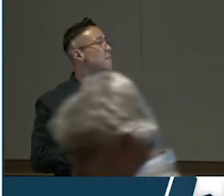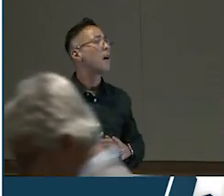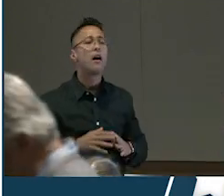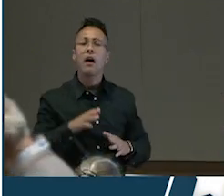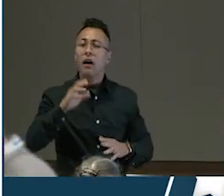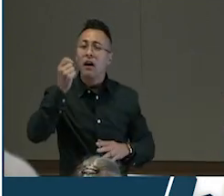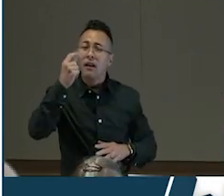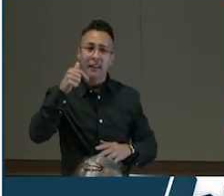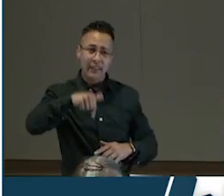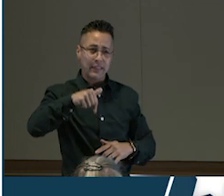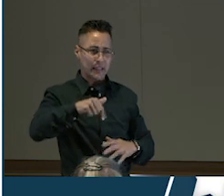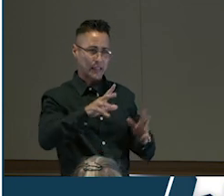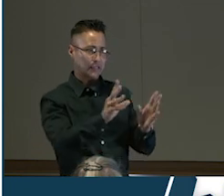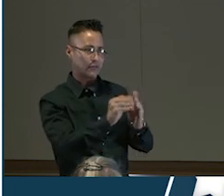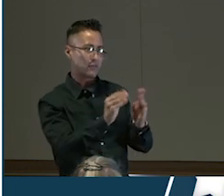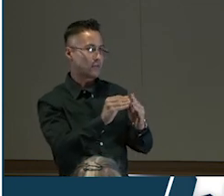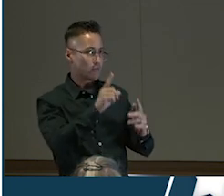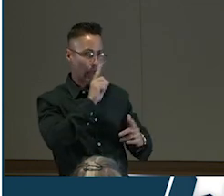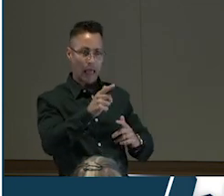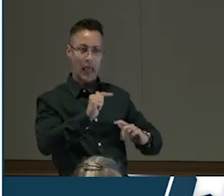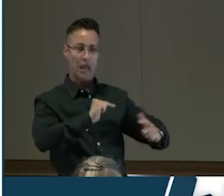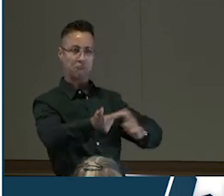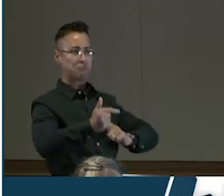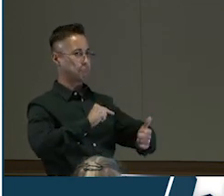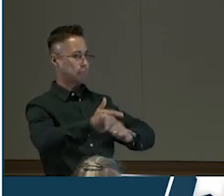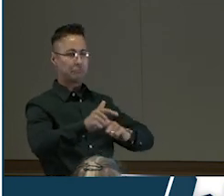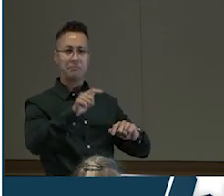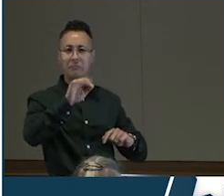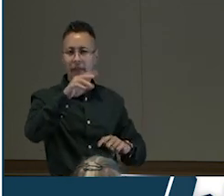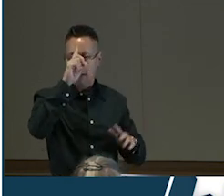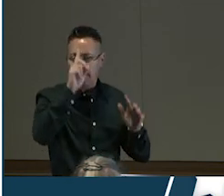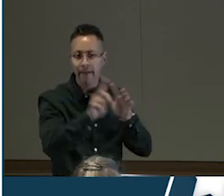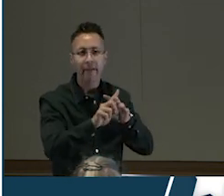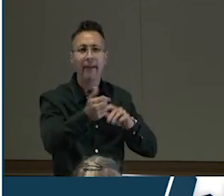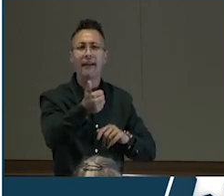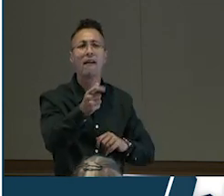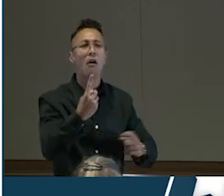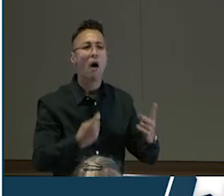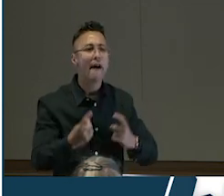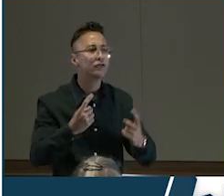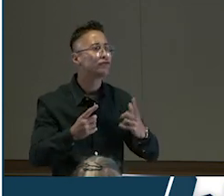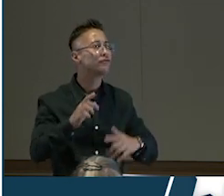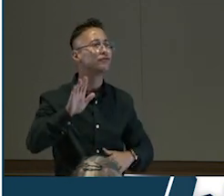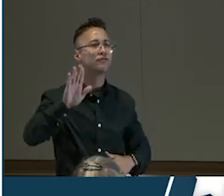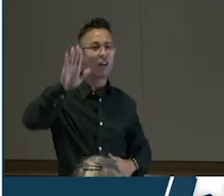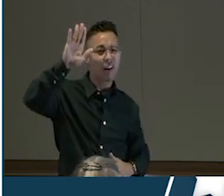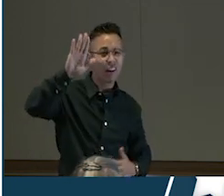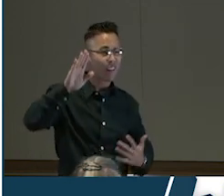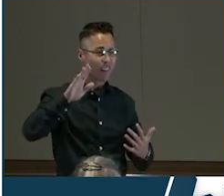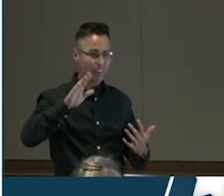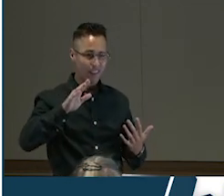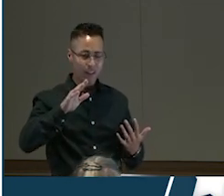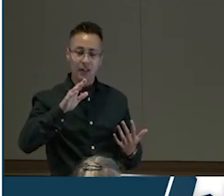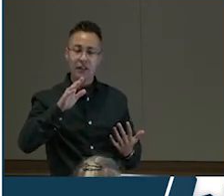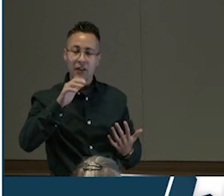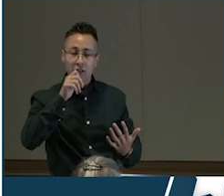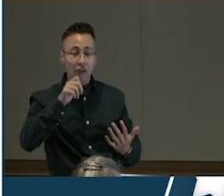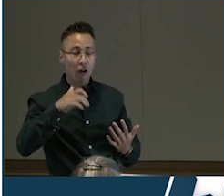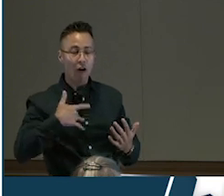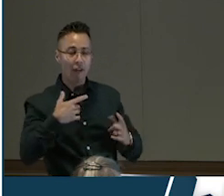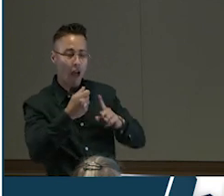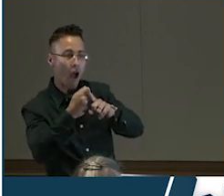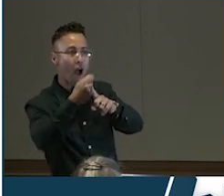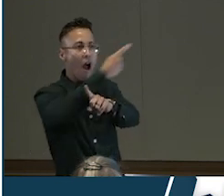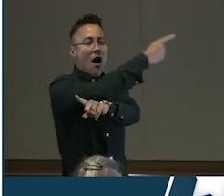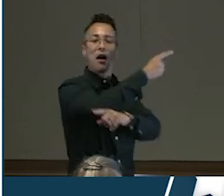as interactive as possible. So any questions you guys have, if you want to raise your hand or, don't get too crazy with the interruptions, but if you want to